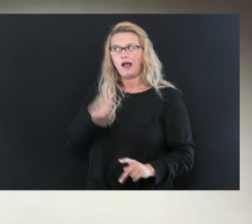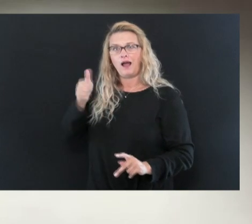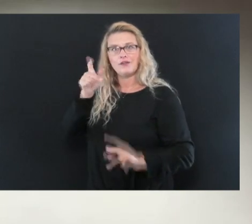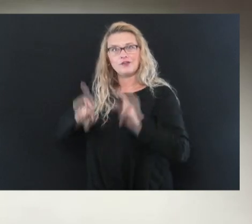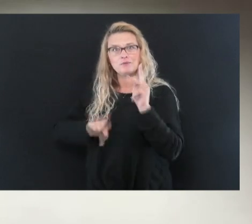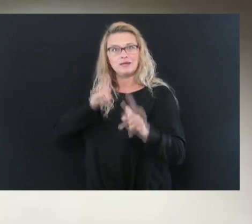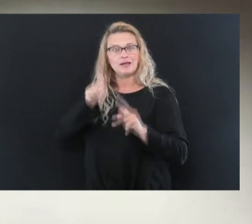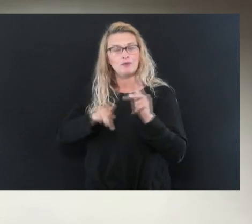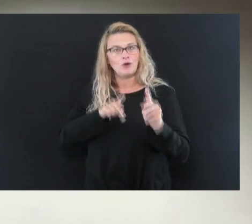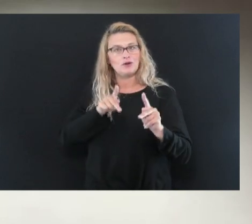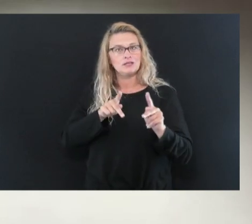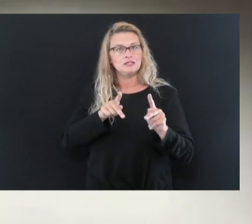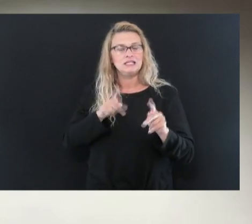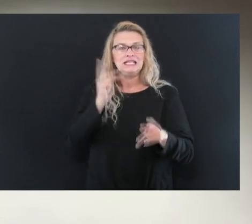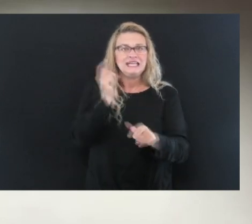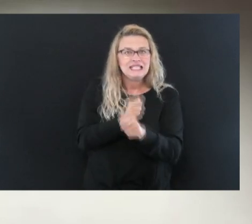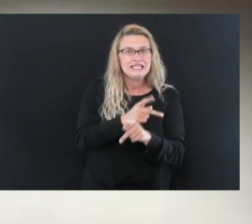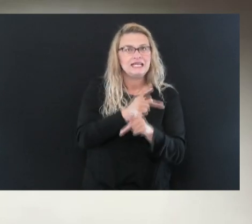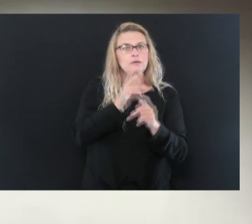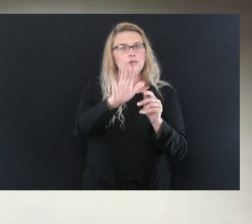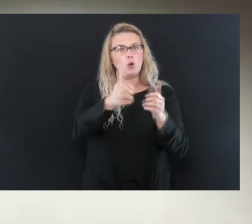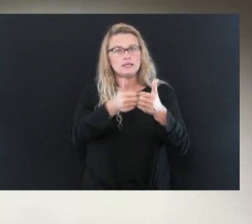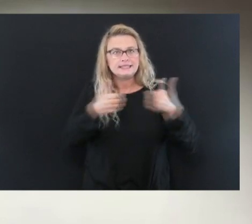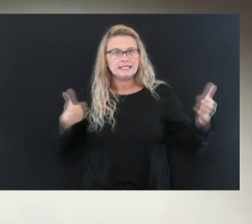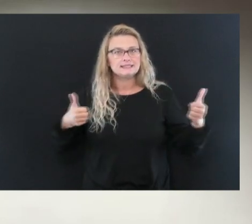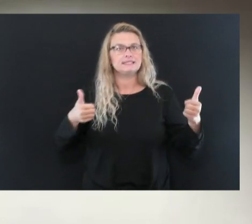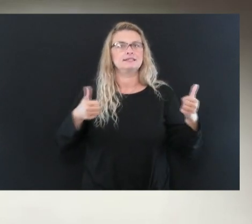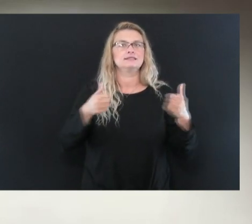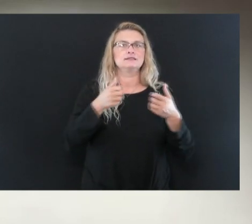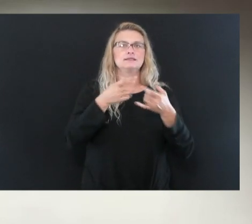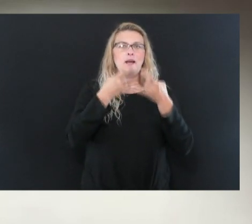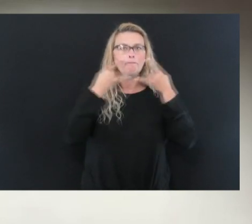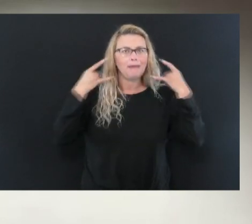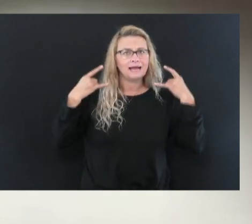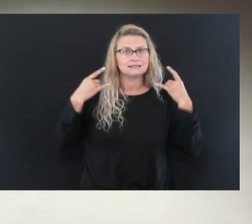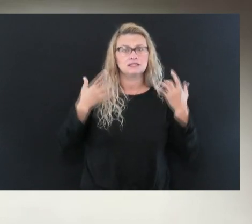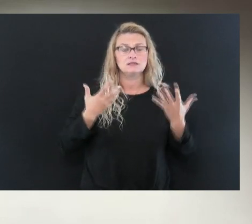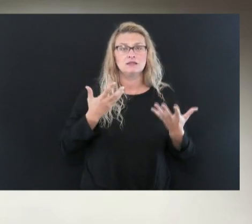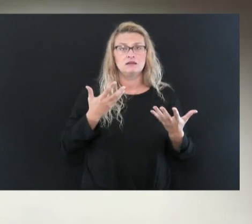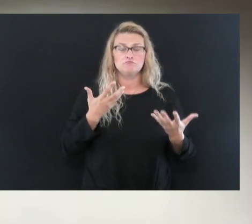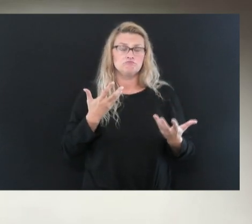just talked about, the distancing, the masking, and the things like that, we might